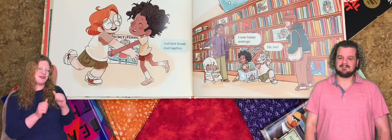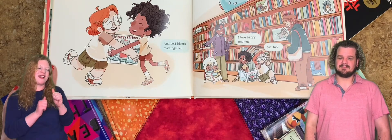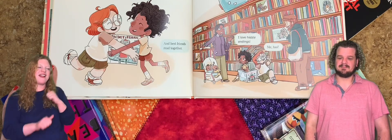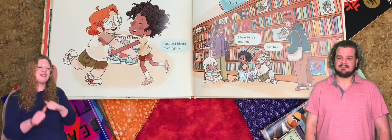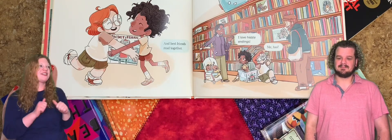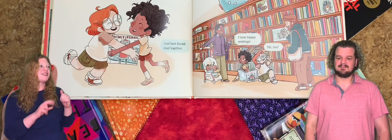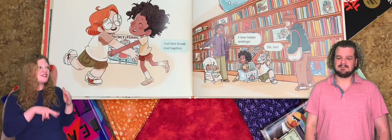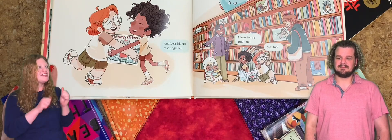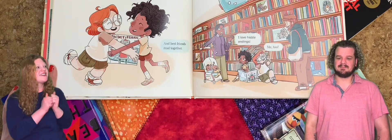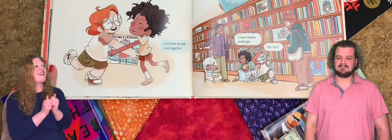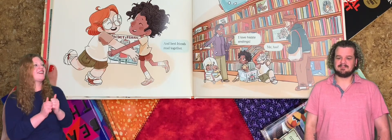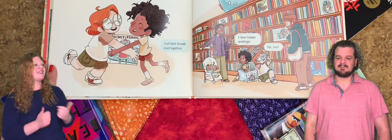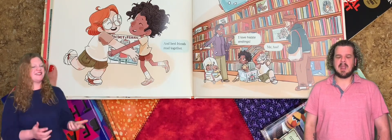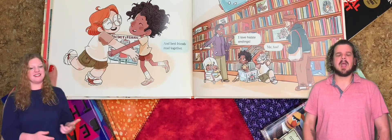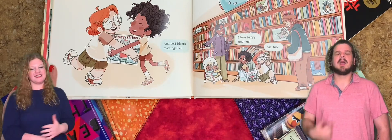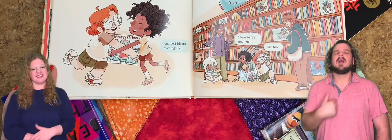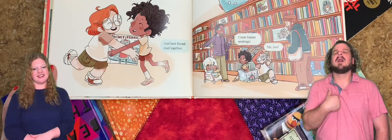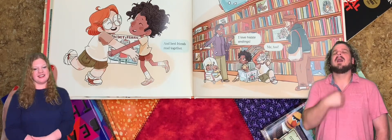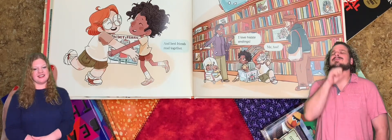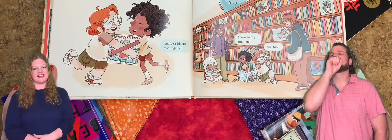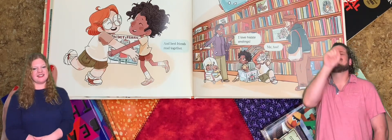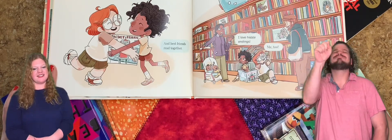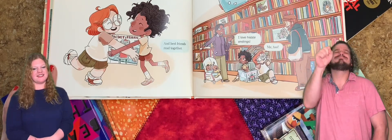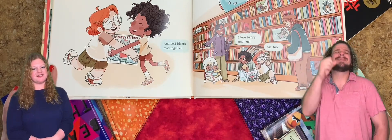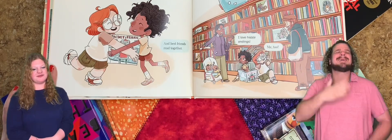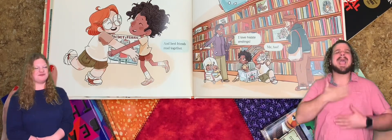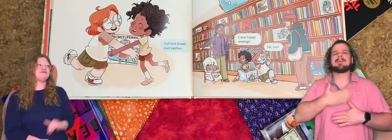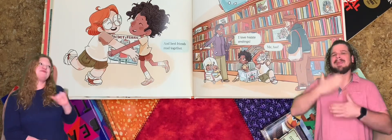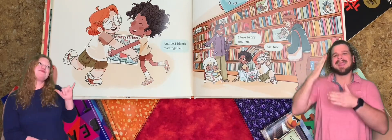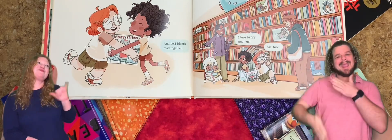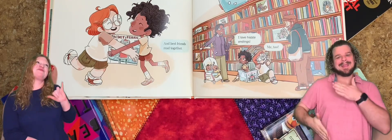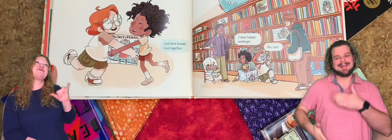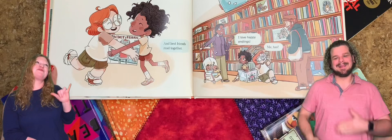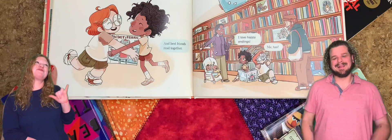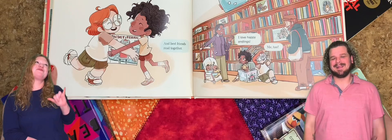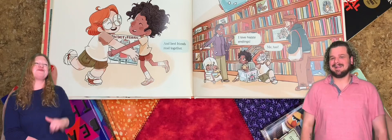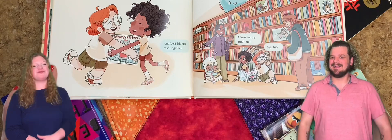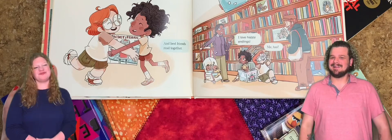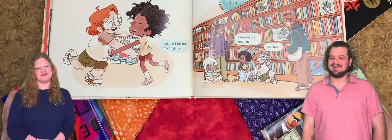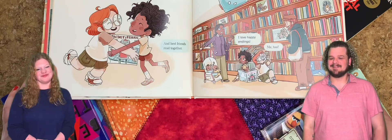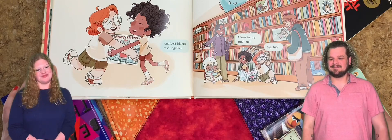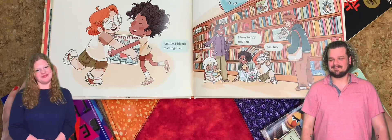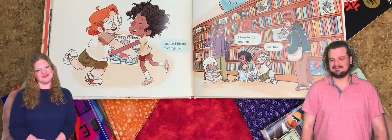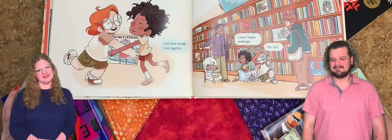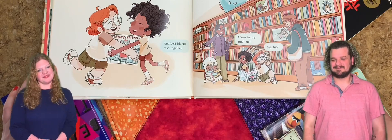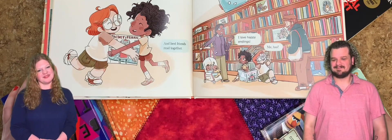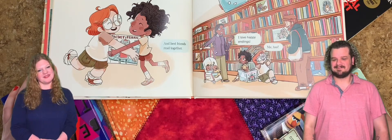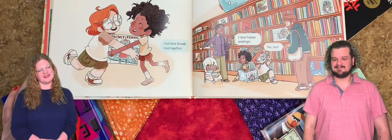read together. I love happy endings. Me too.